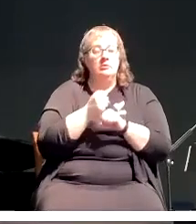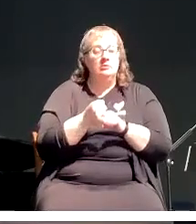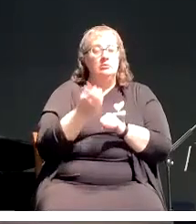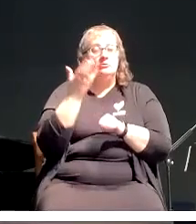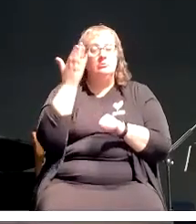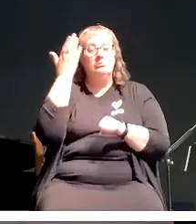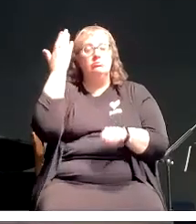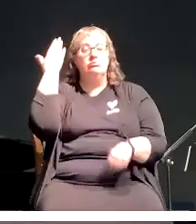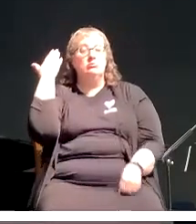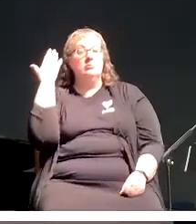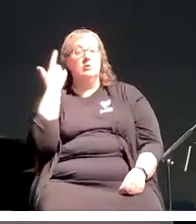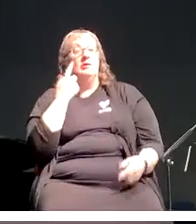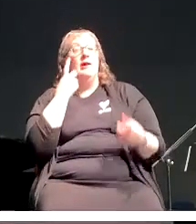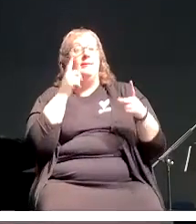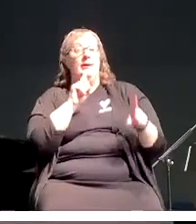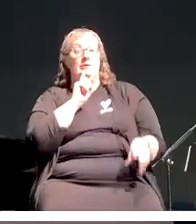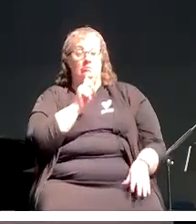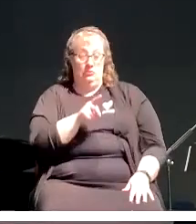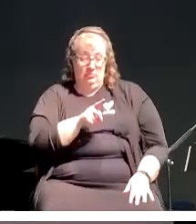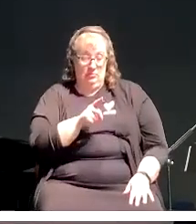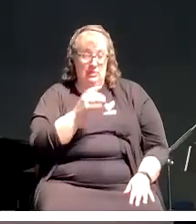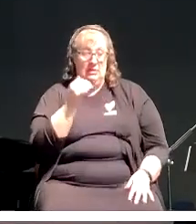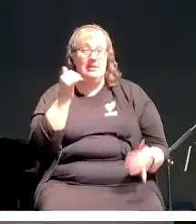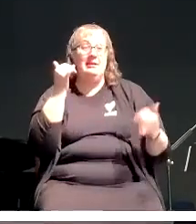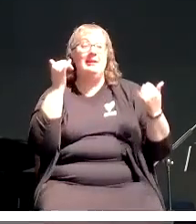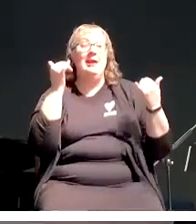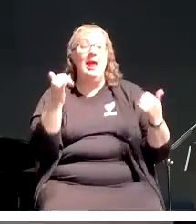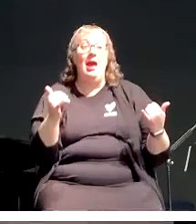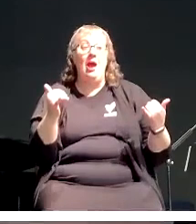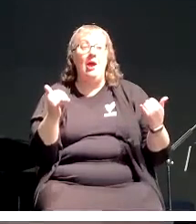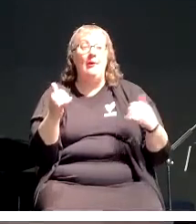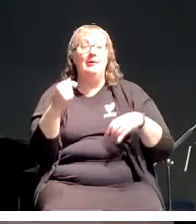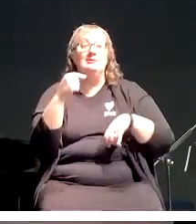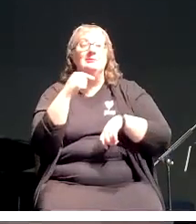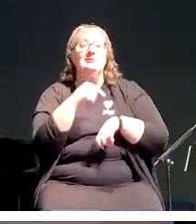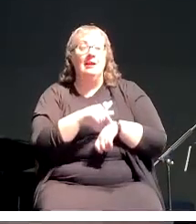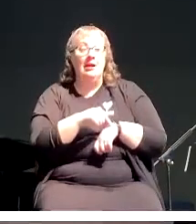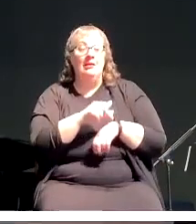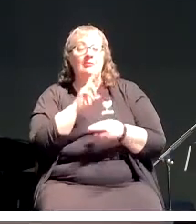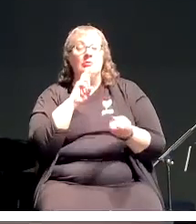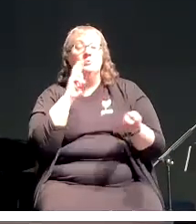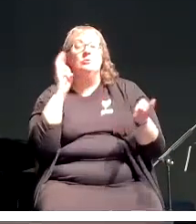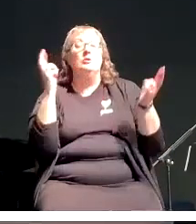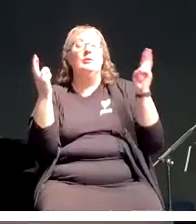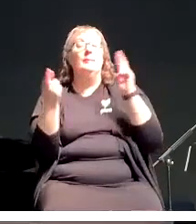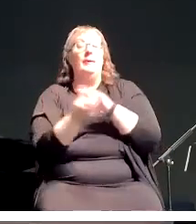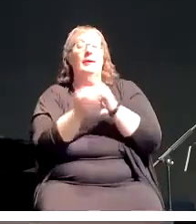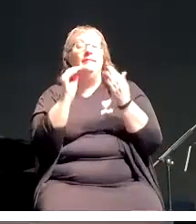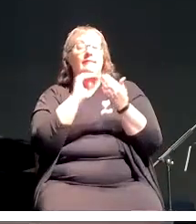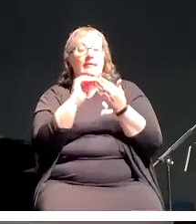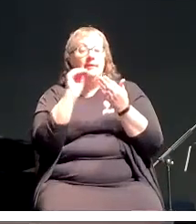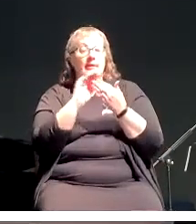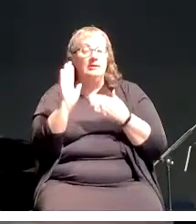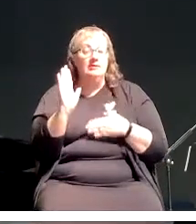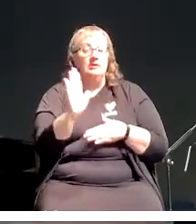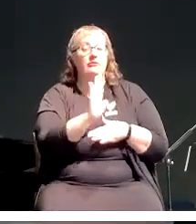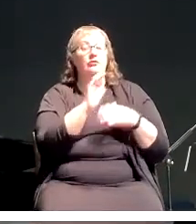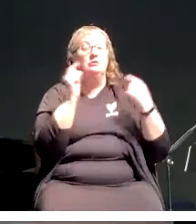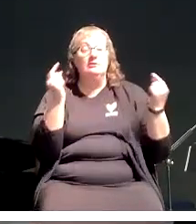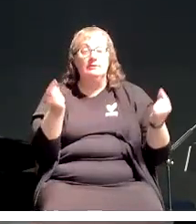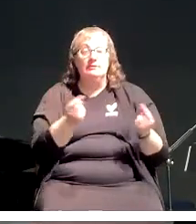true. Now, it is time to repent for the forgiveness of your